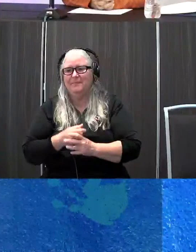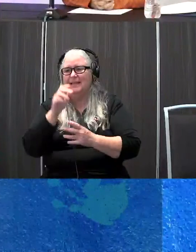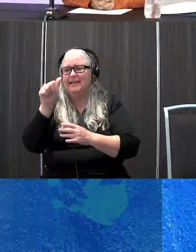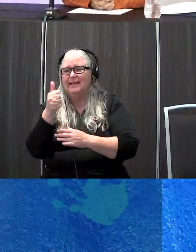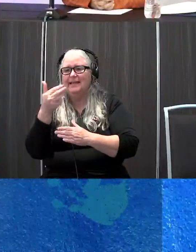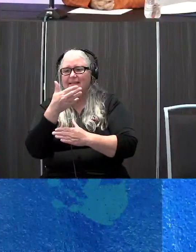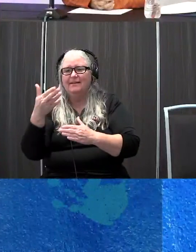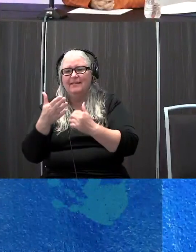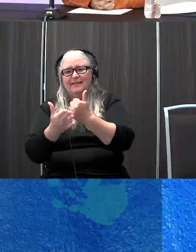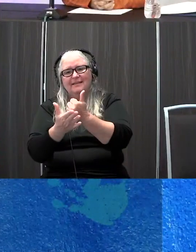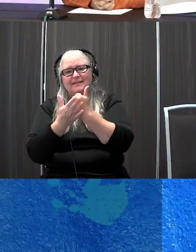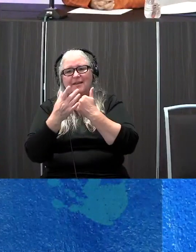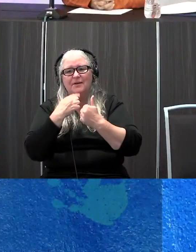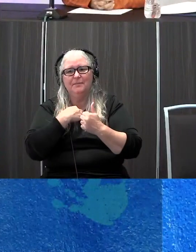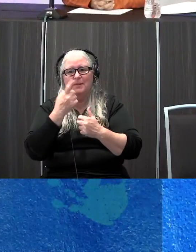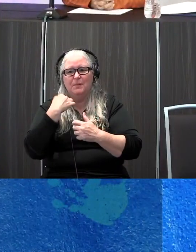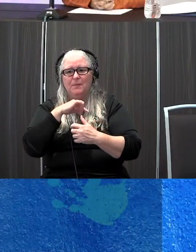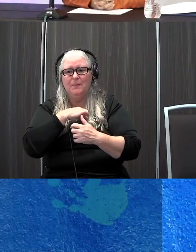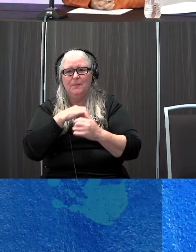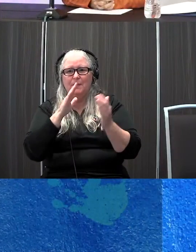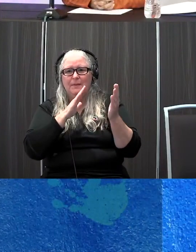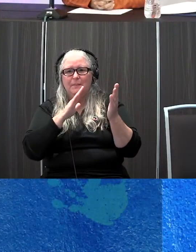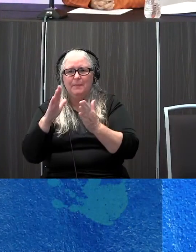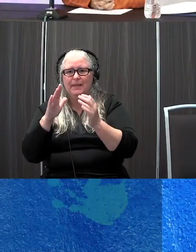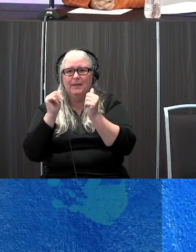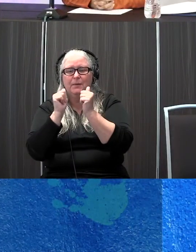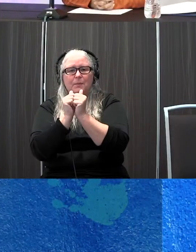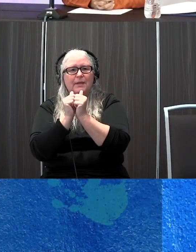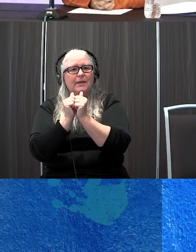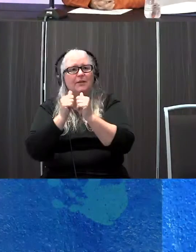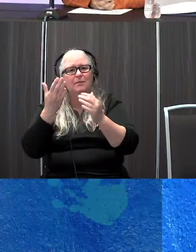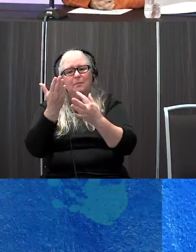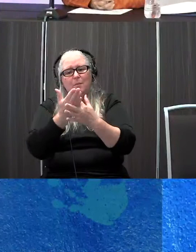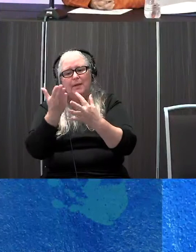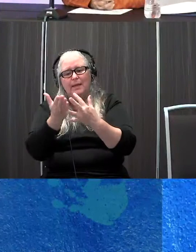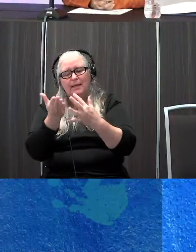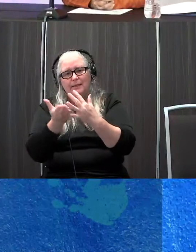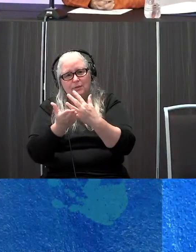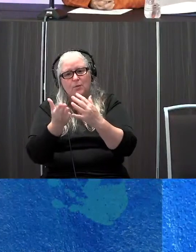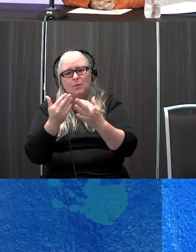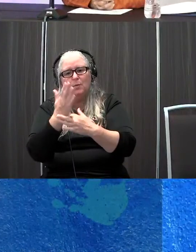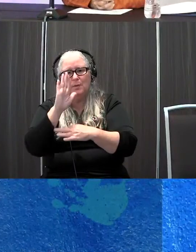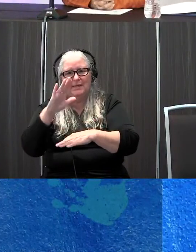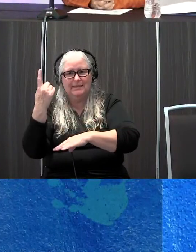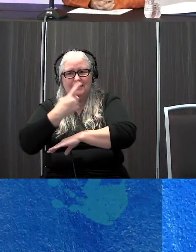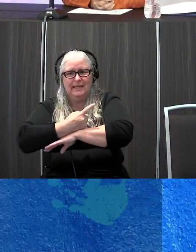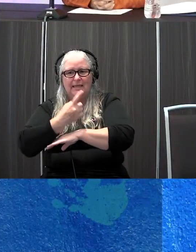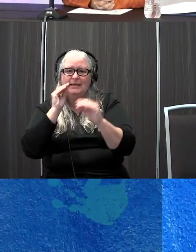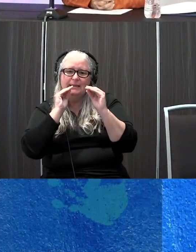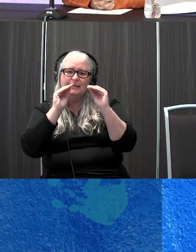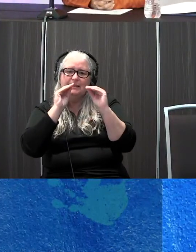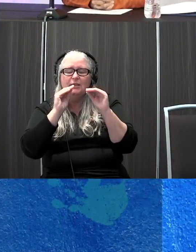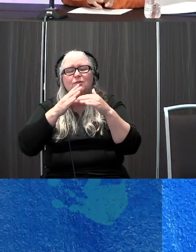that have helped us is we plan in frequent breaks throughout his day. We talked about this a little bit earlier, but teaching flexibility.